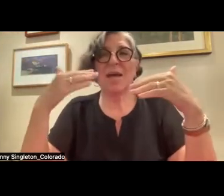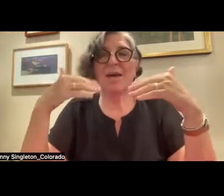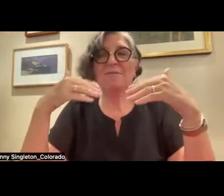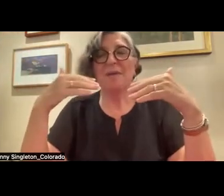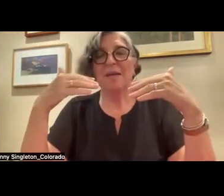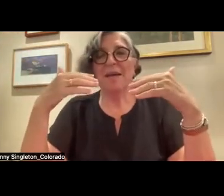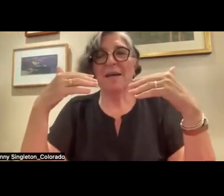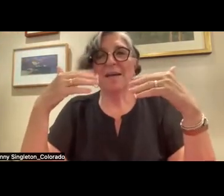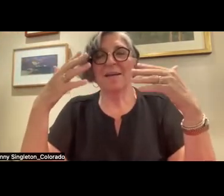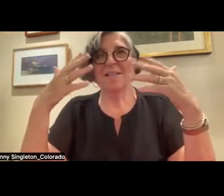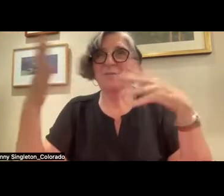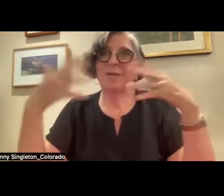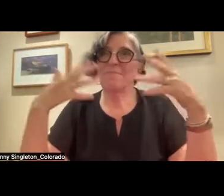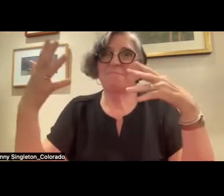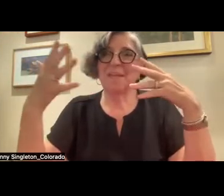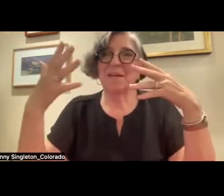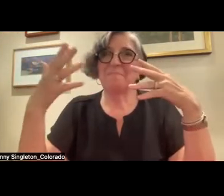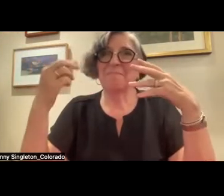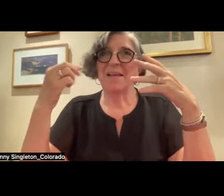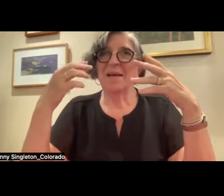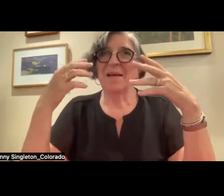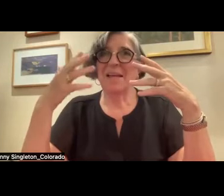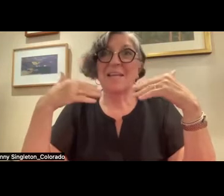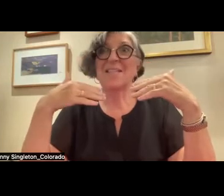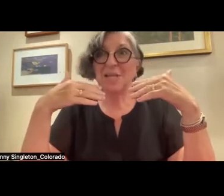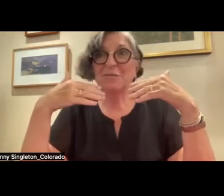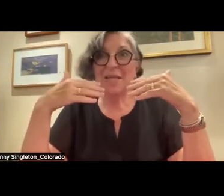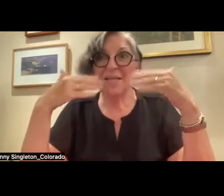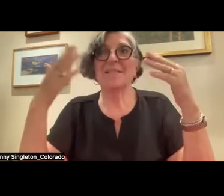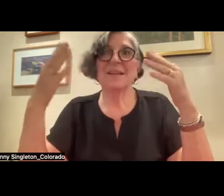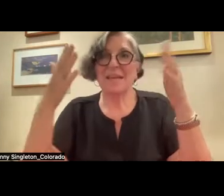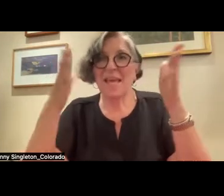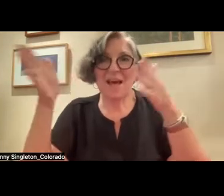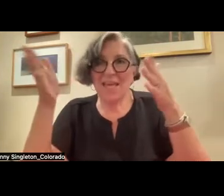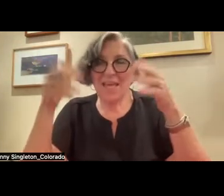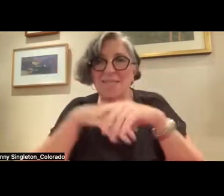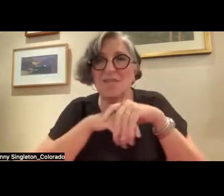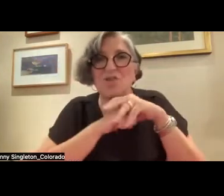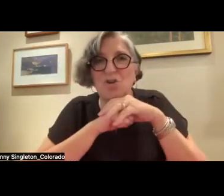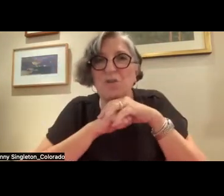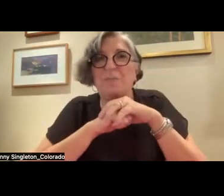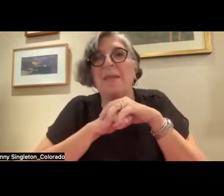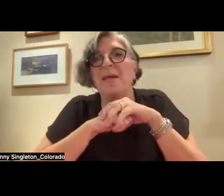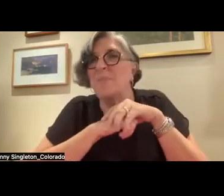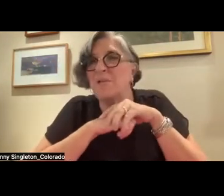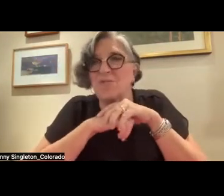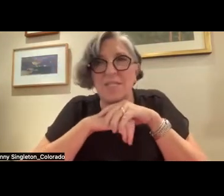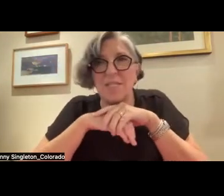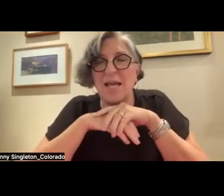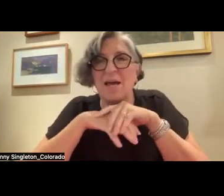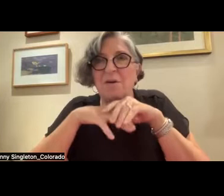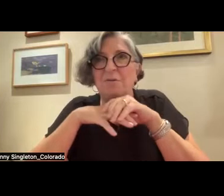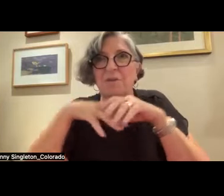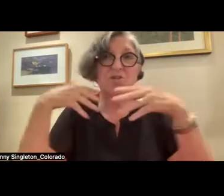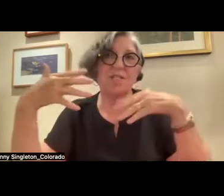language have a different an accelerated eye gaze control. I'm interested